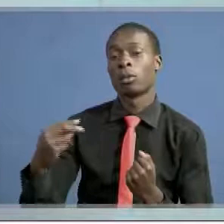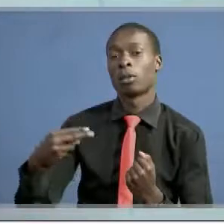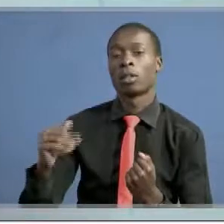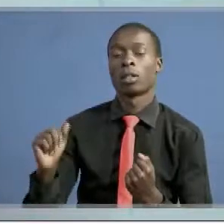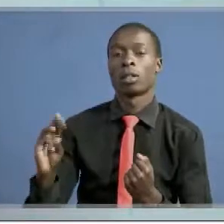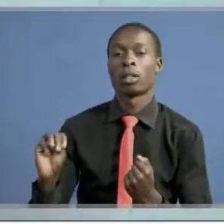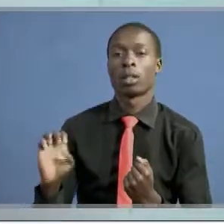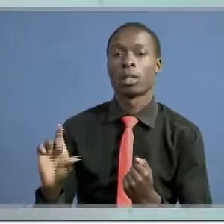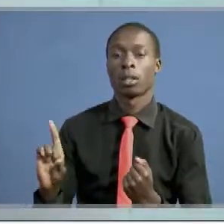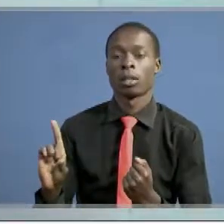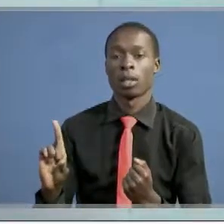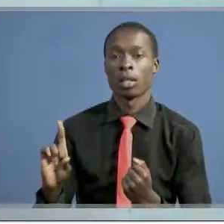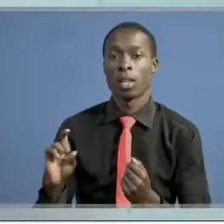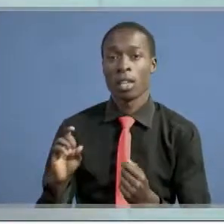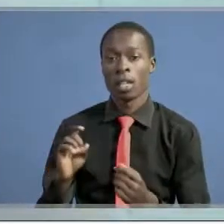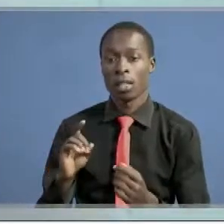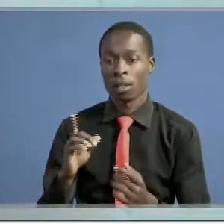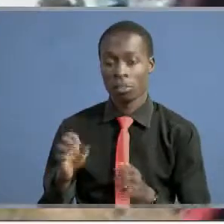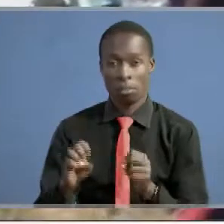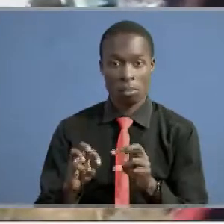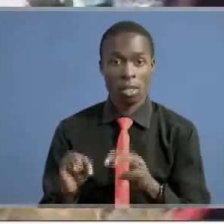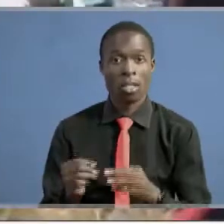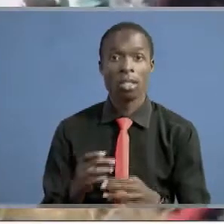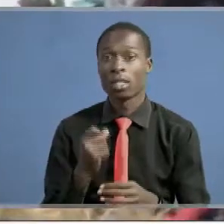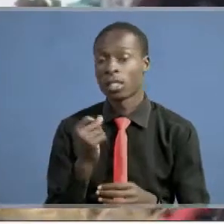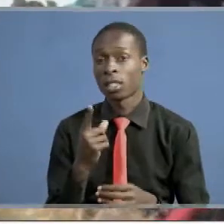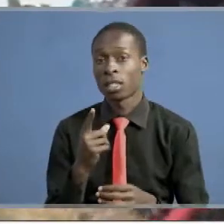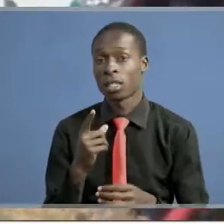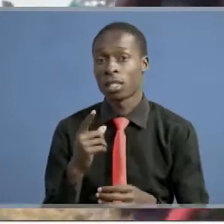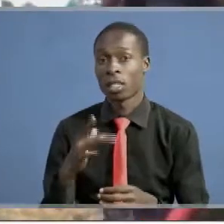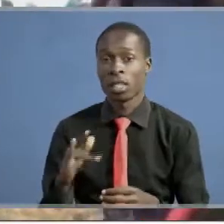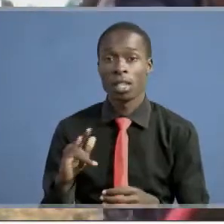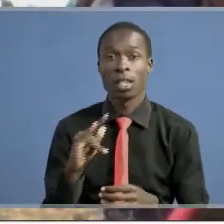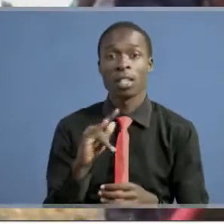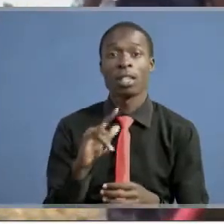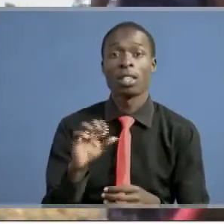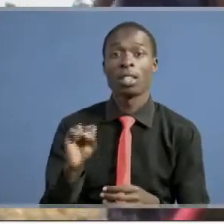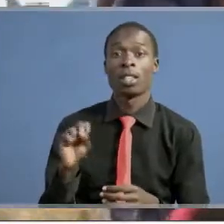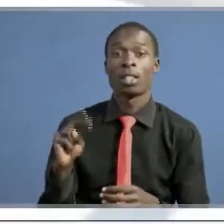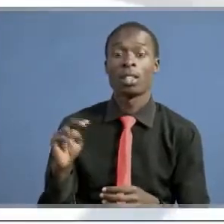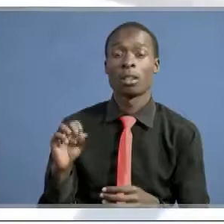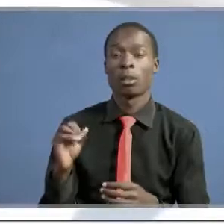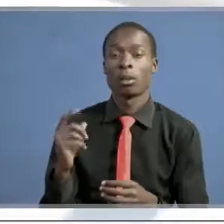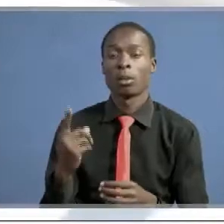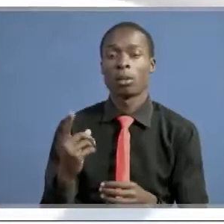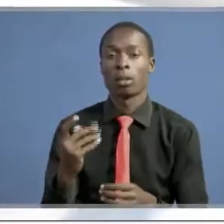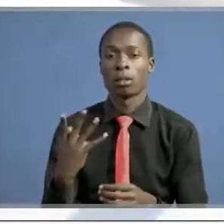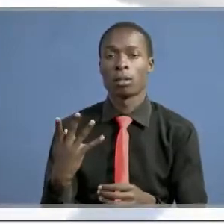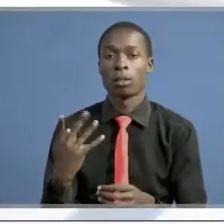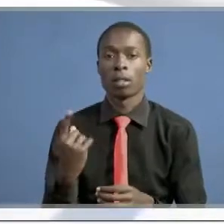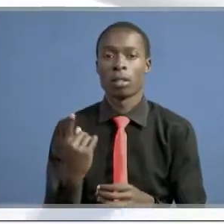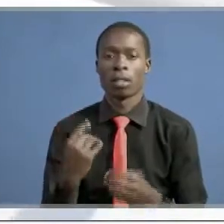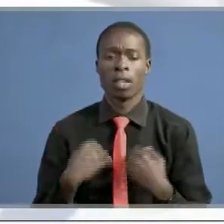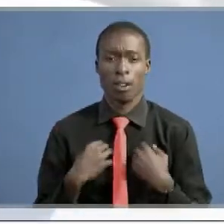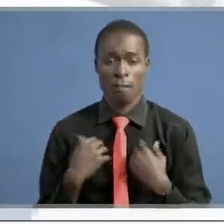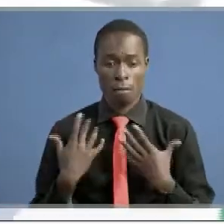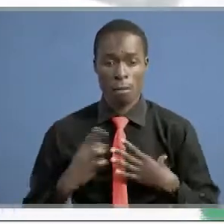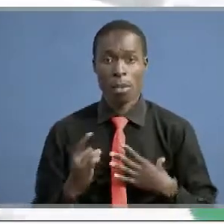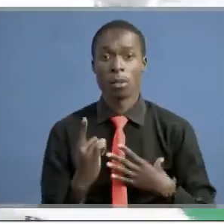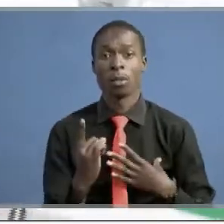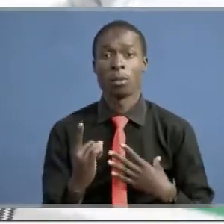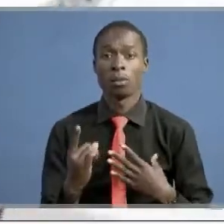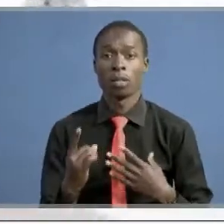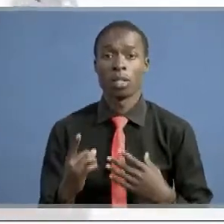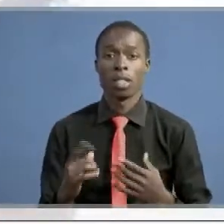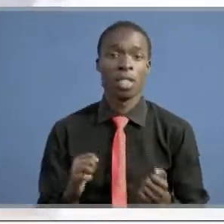Malindi International Airport manager, said the aircraft Cessna 152, which had only one person, crashed